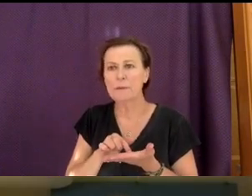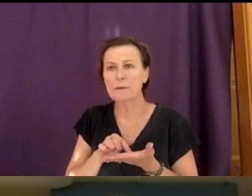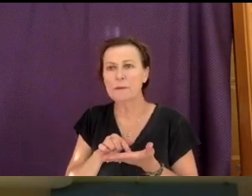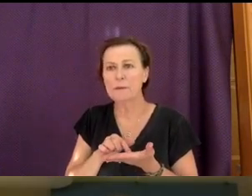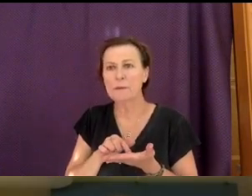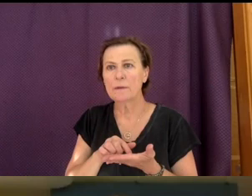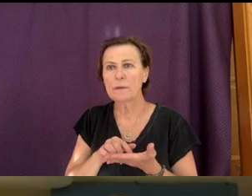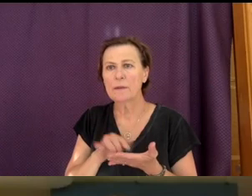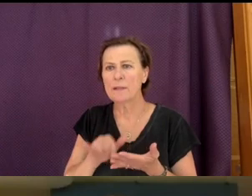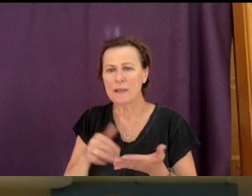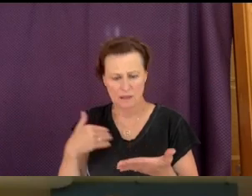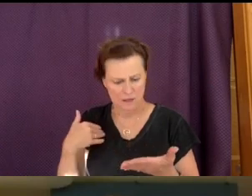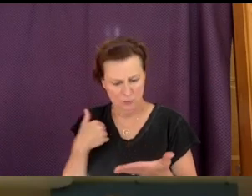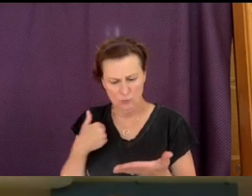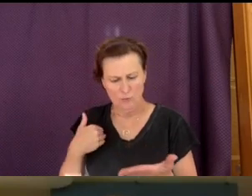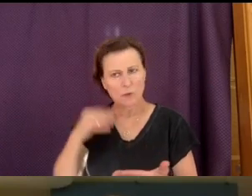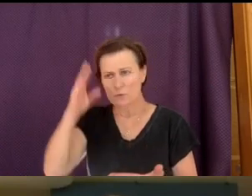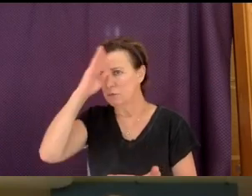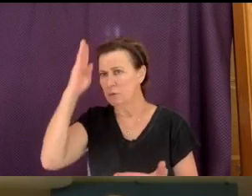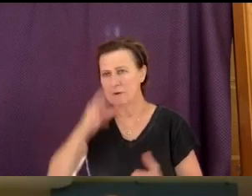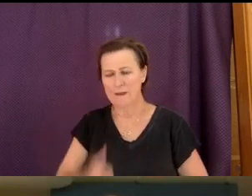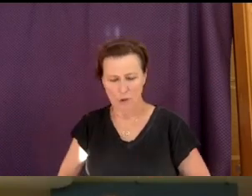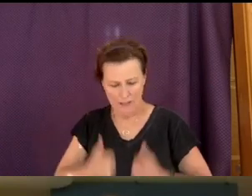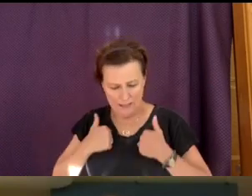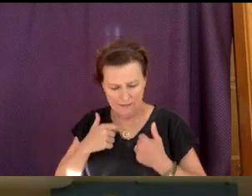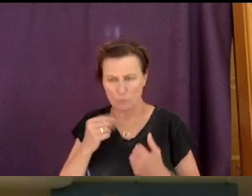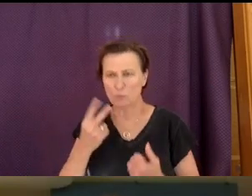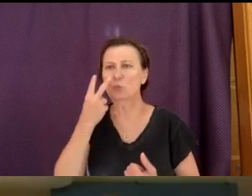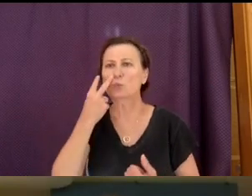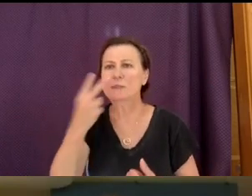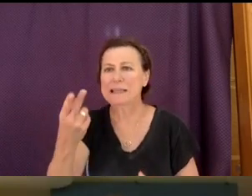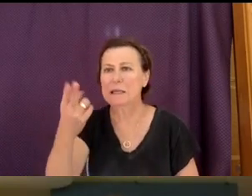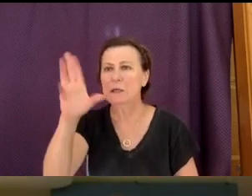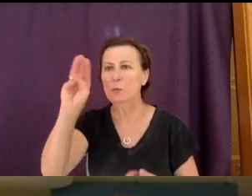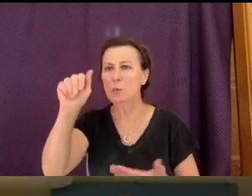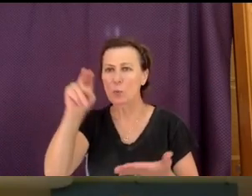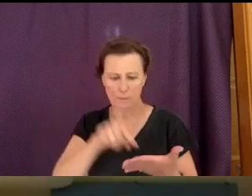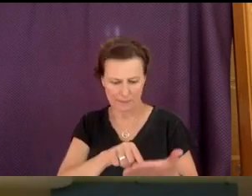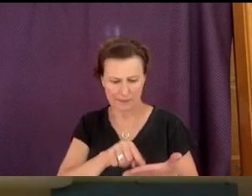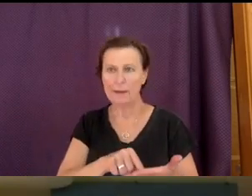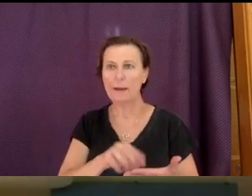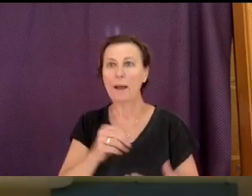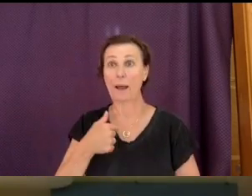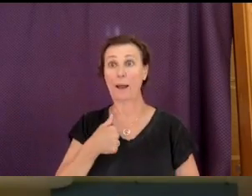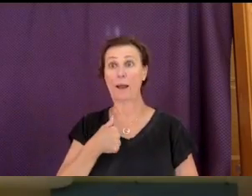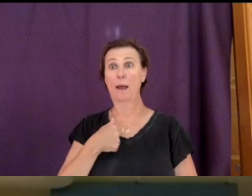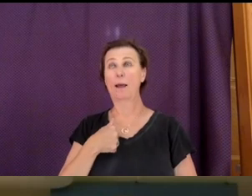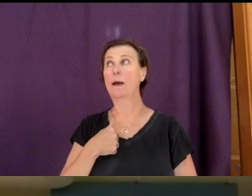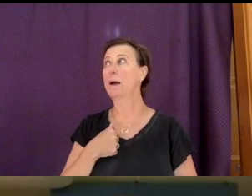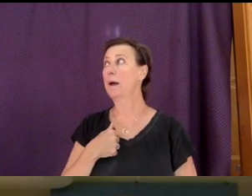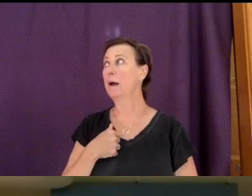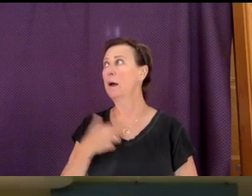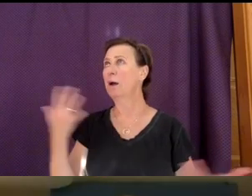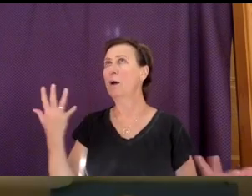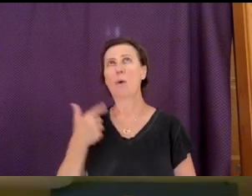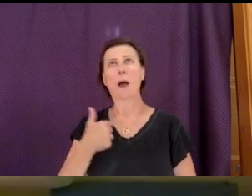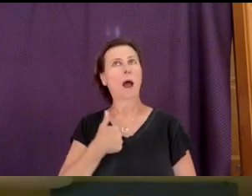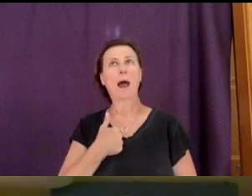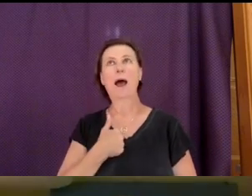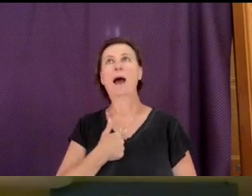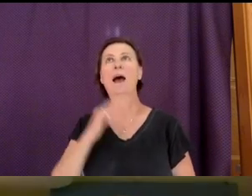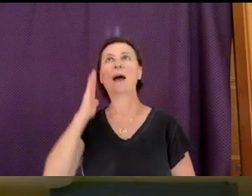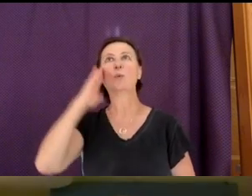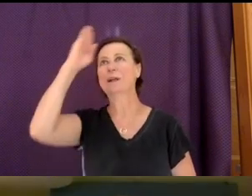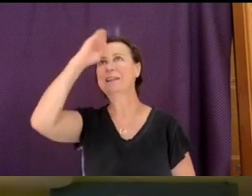the creature had never lived to see a human. And what was it I was never going to